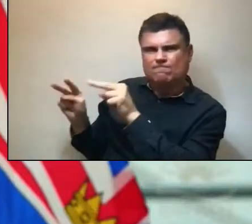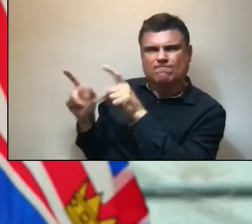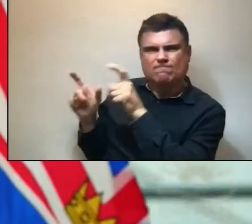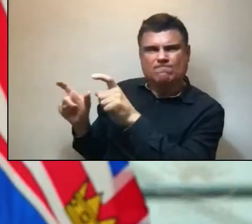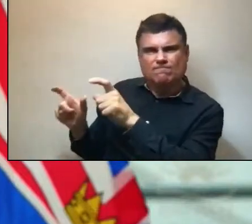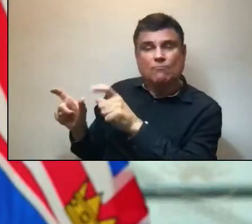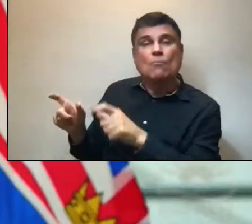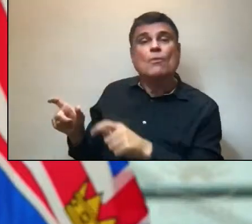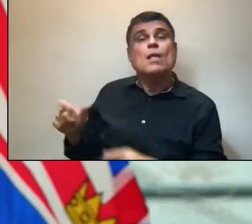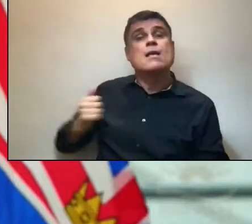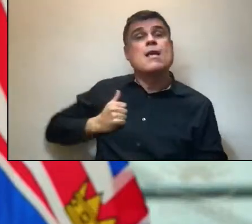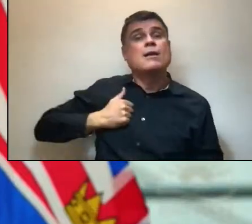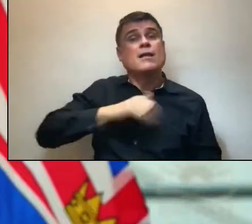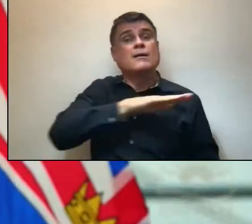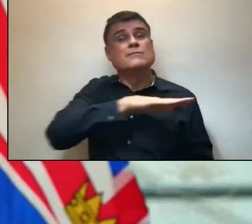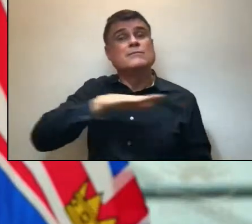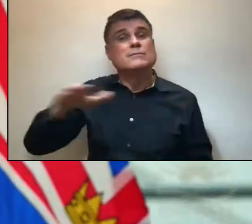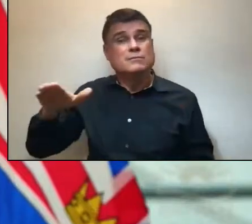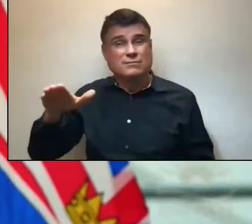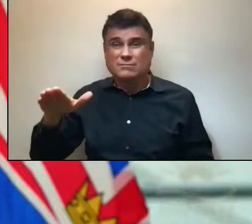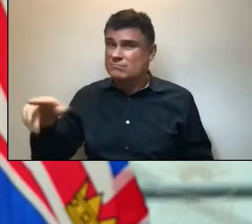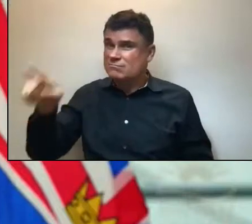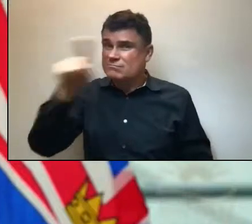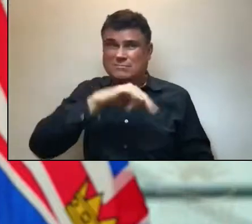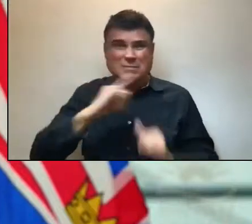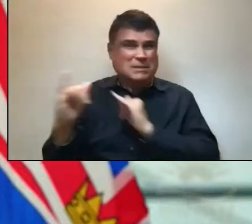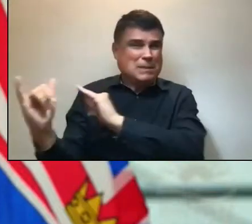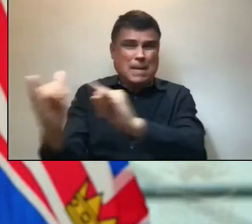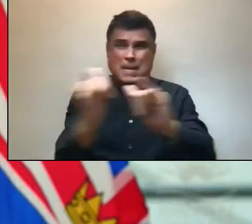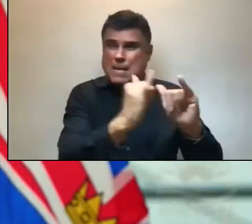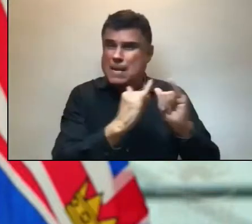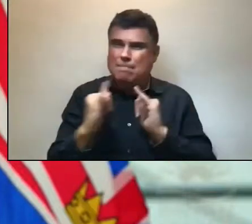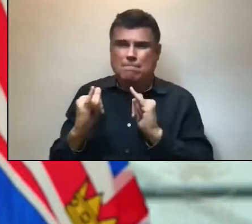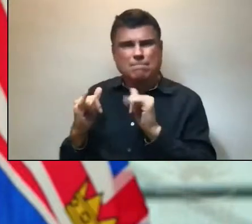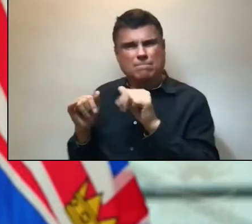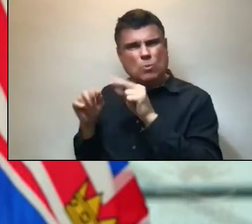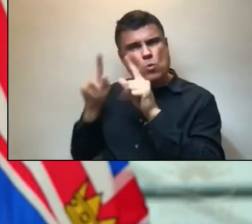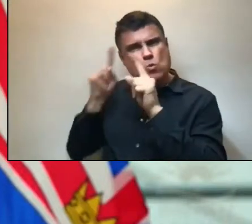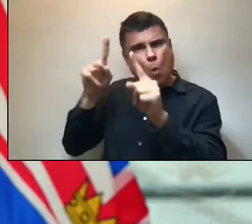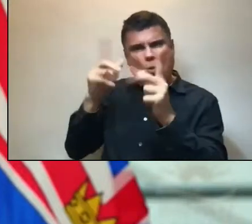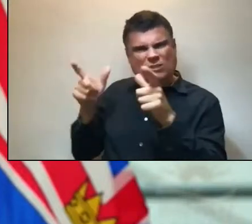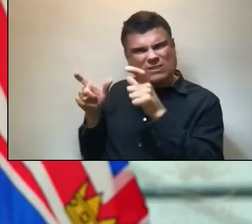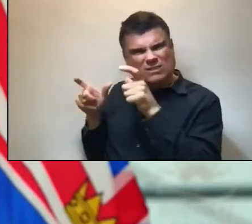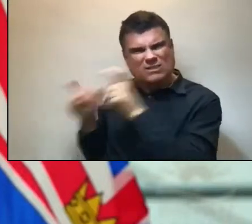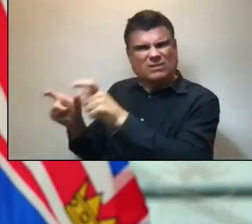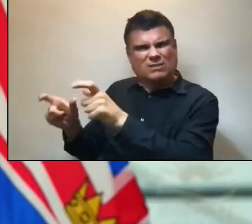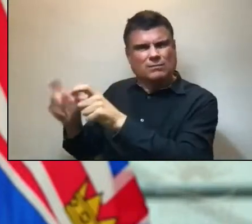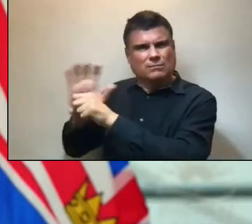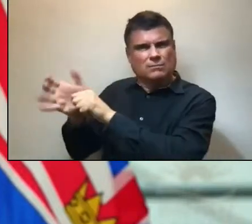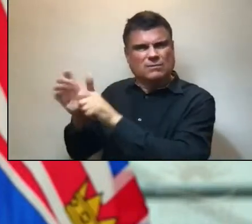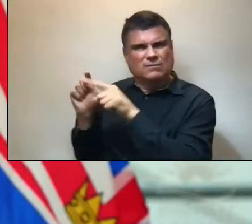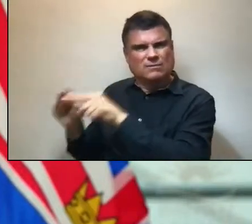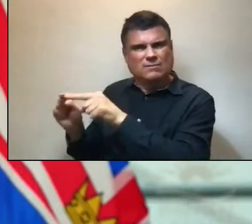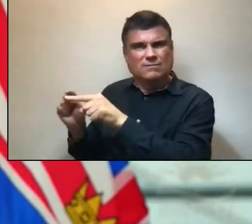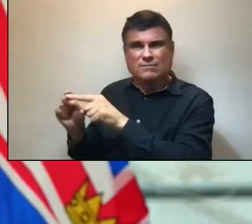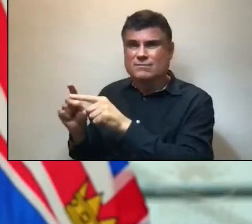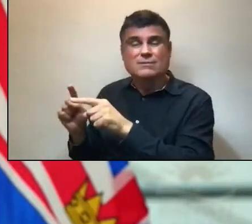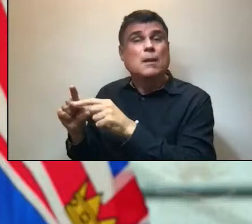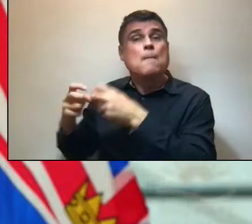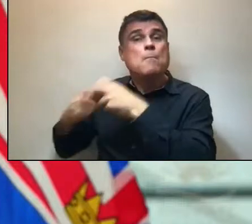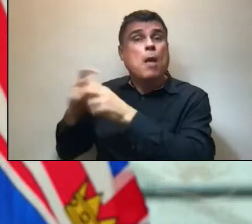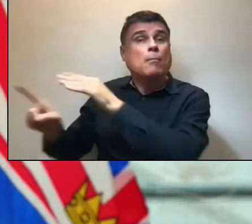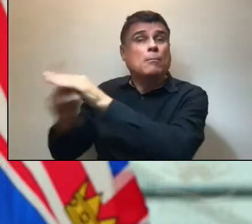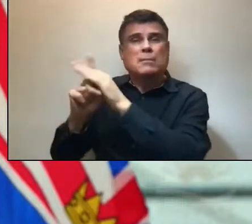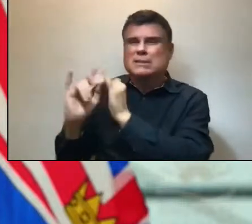that we are having here. Our pandemic response is tailored to our pandemic in BC. But we must